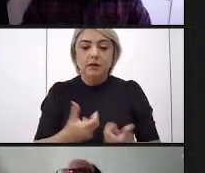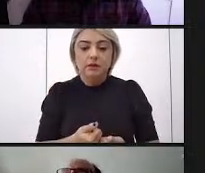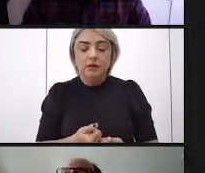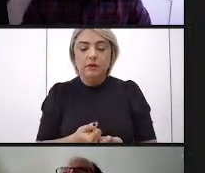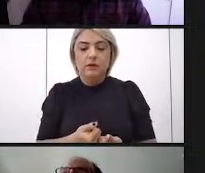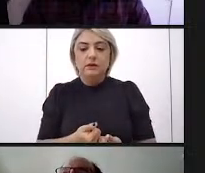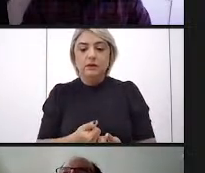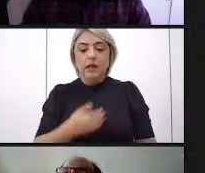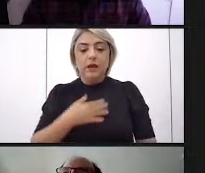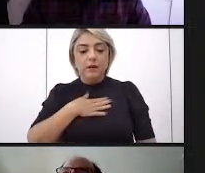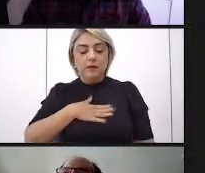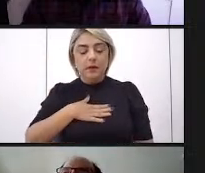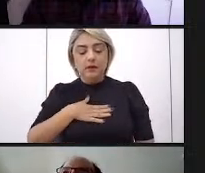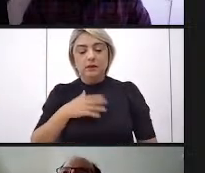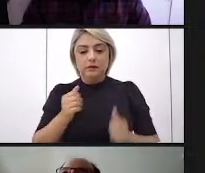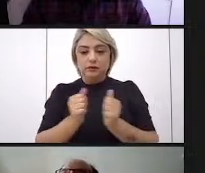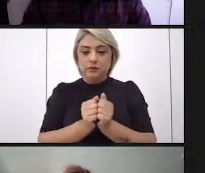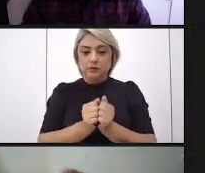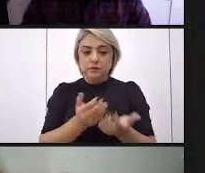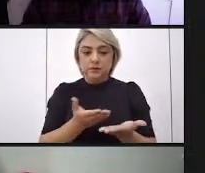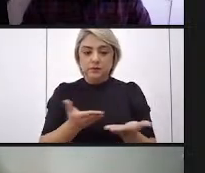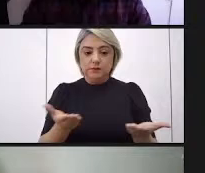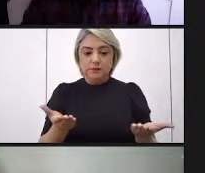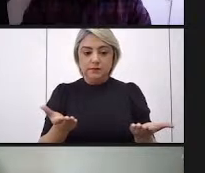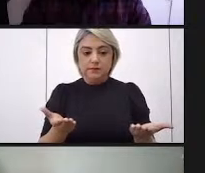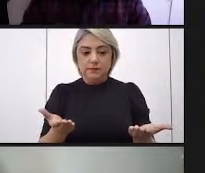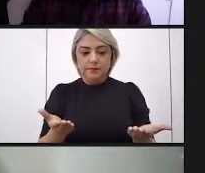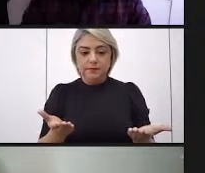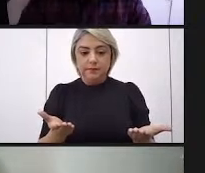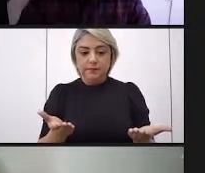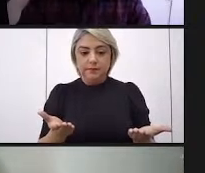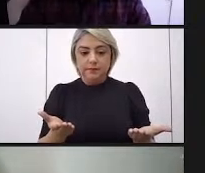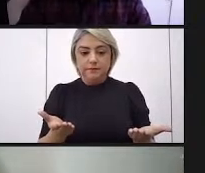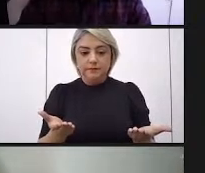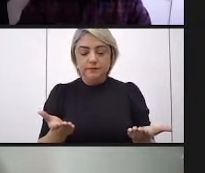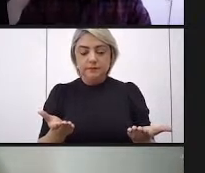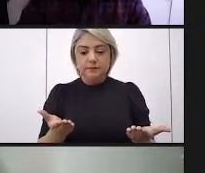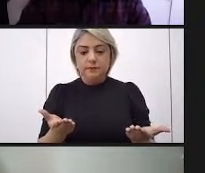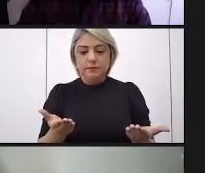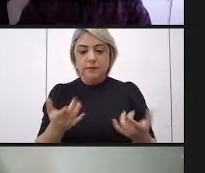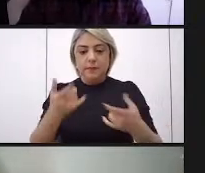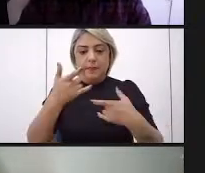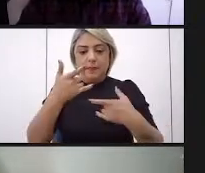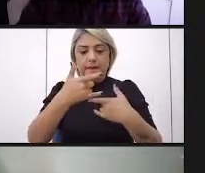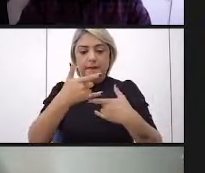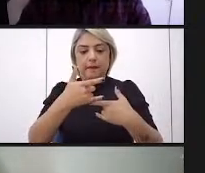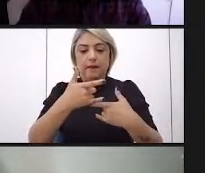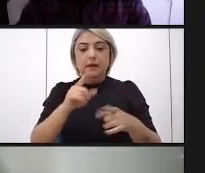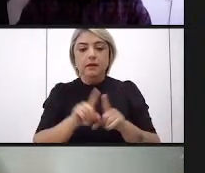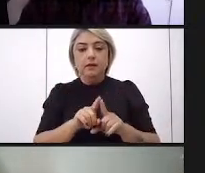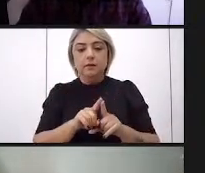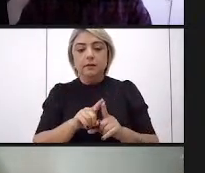here in the Zoom room and also in